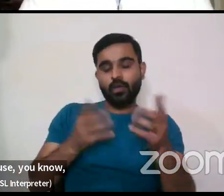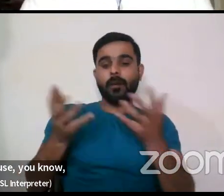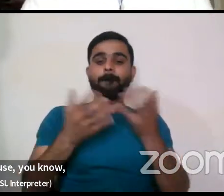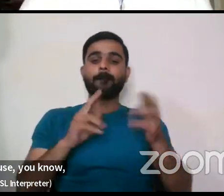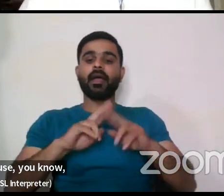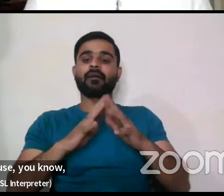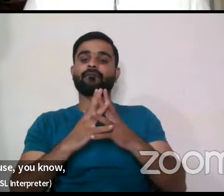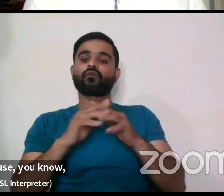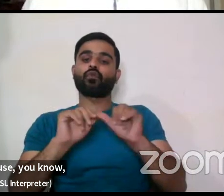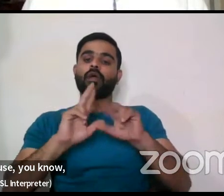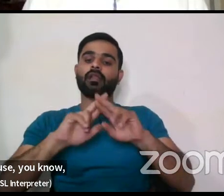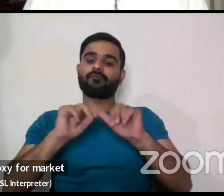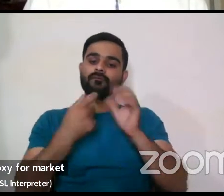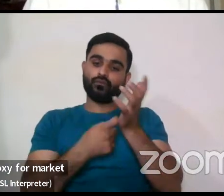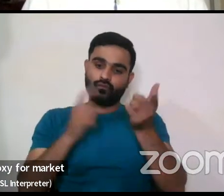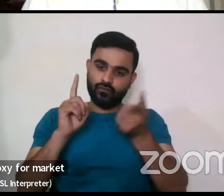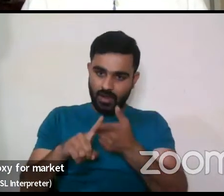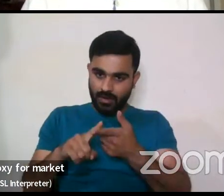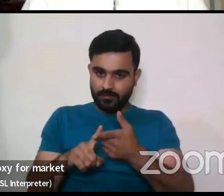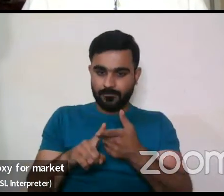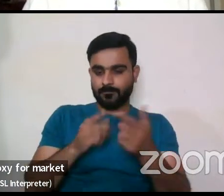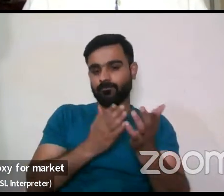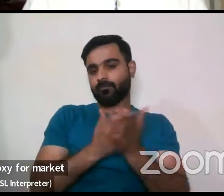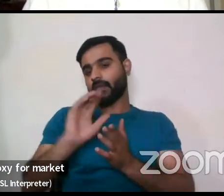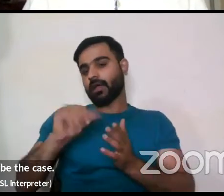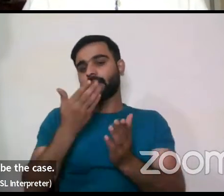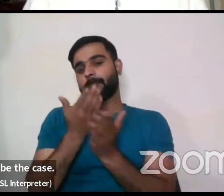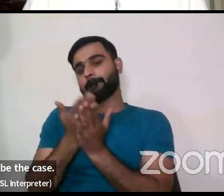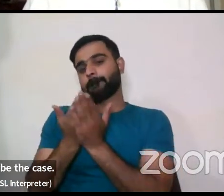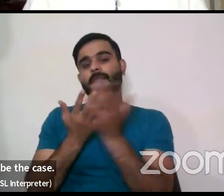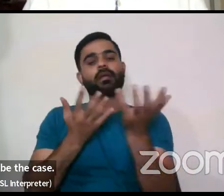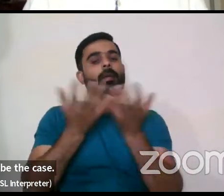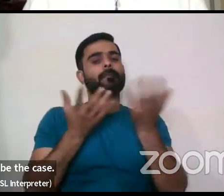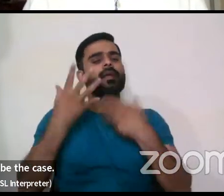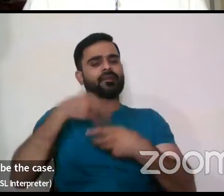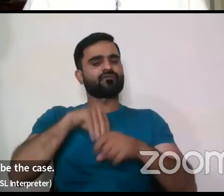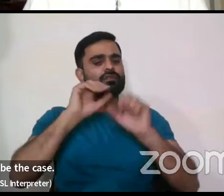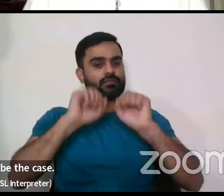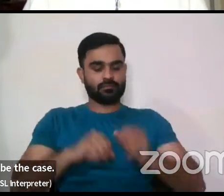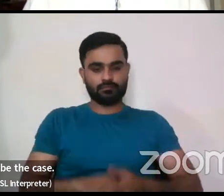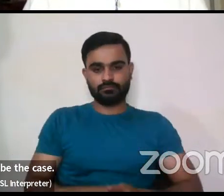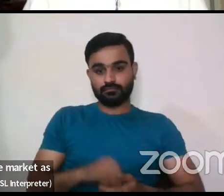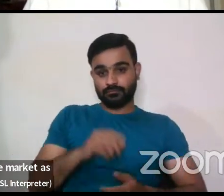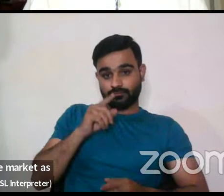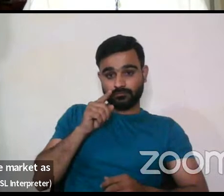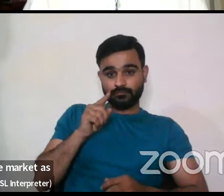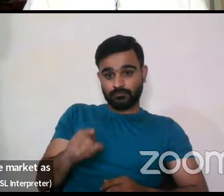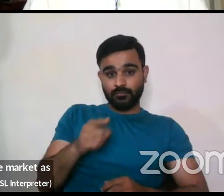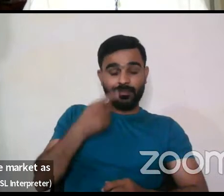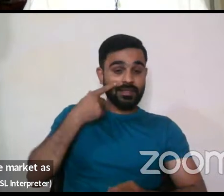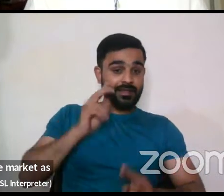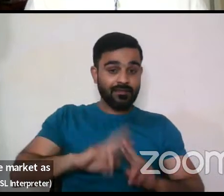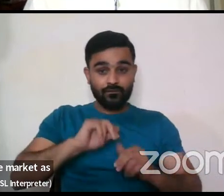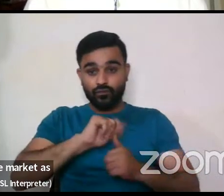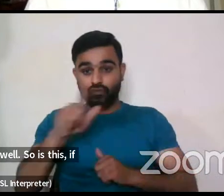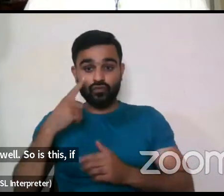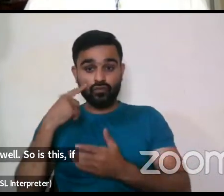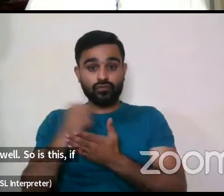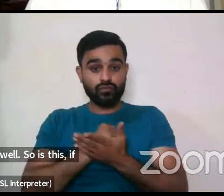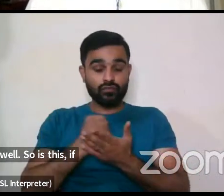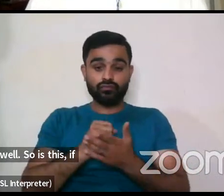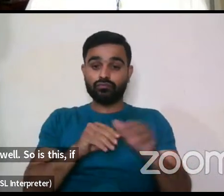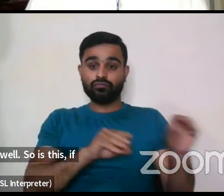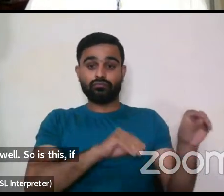may not always be the case. There are other participants in the market as well. So is this, if at all we are to also